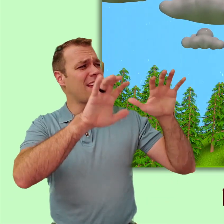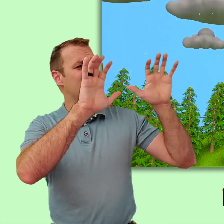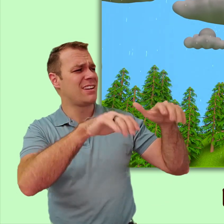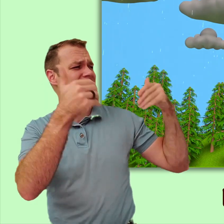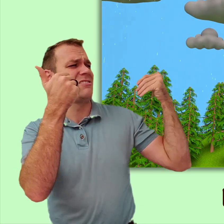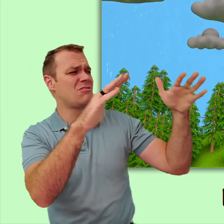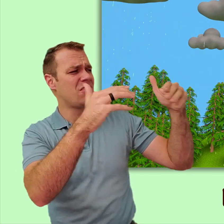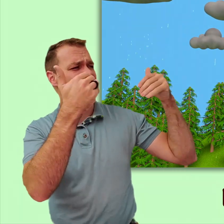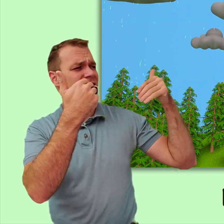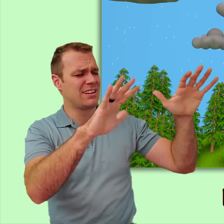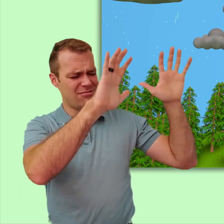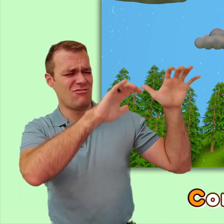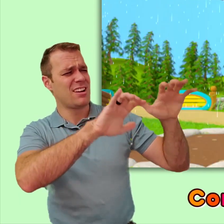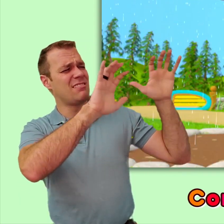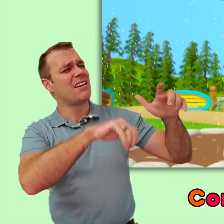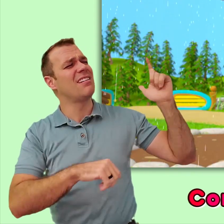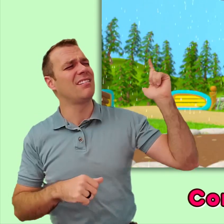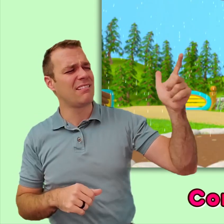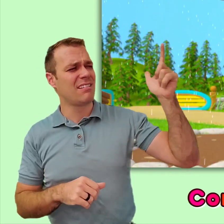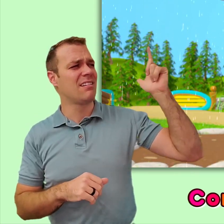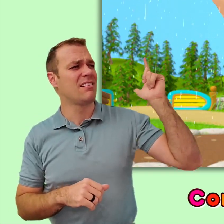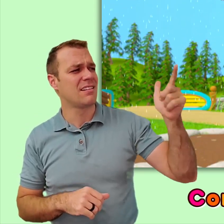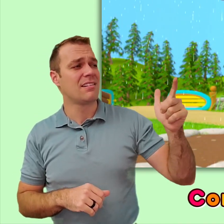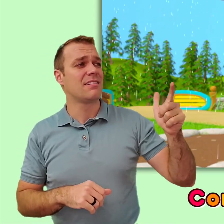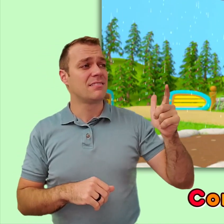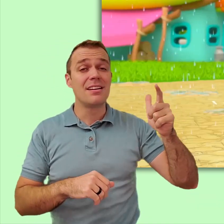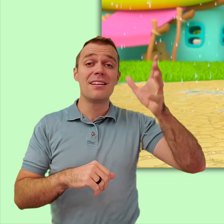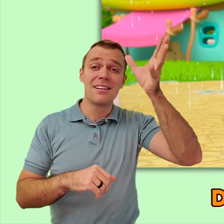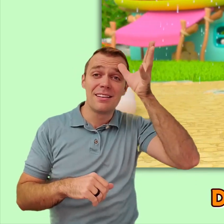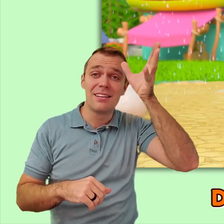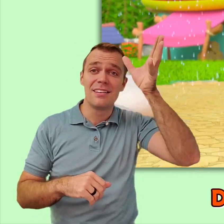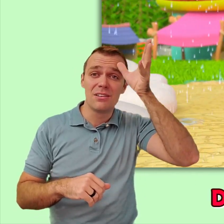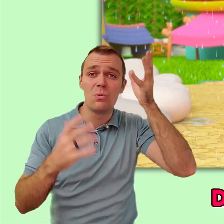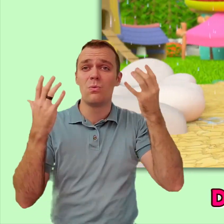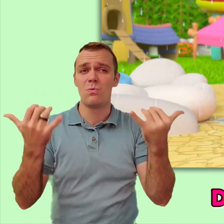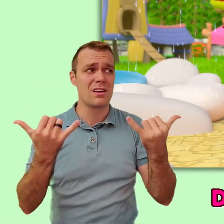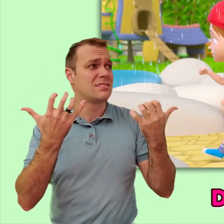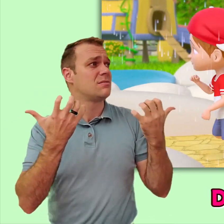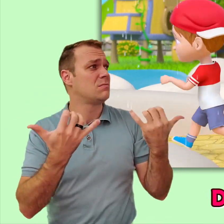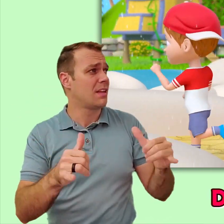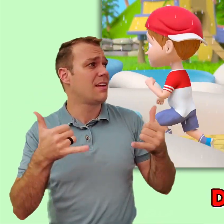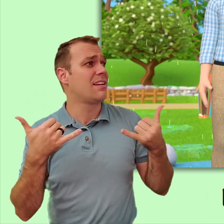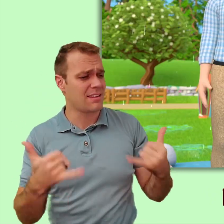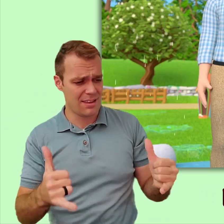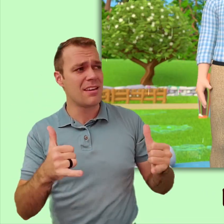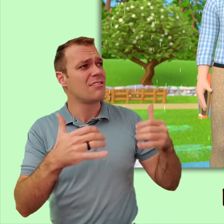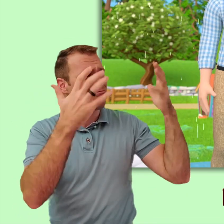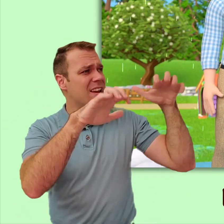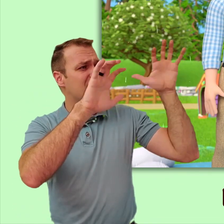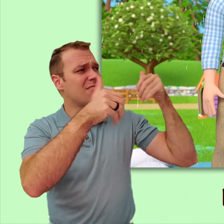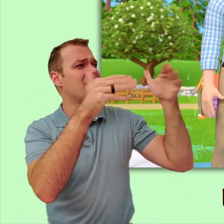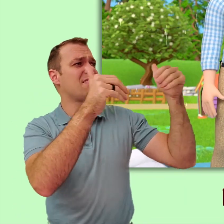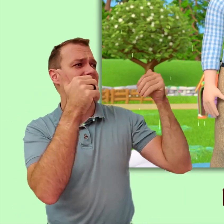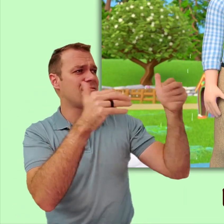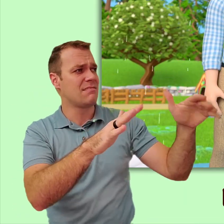Rain, rain, go away. Come again another day. Daddy wants to play. Rain,